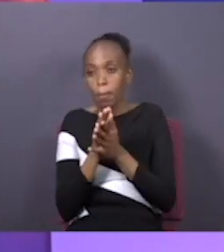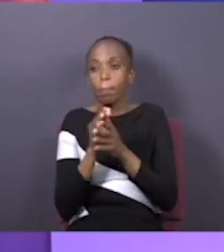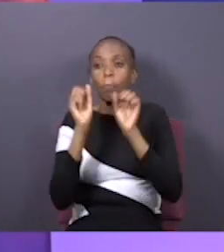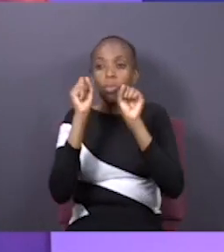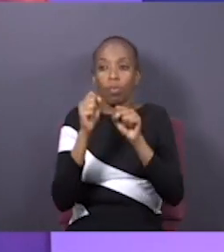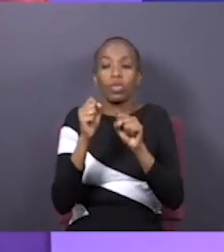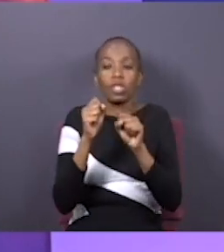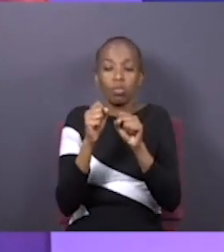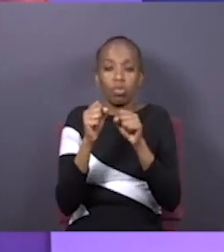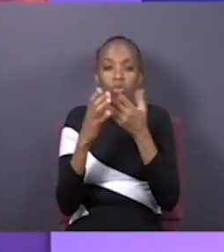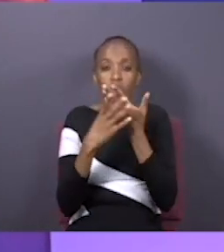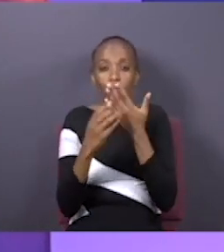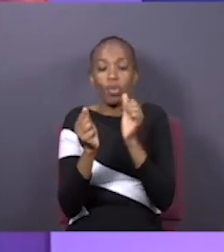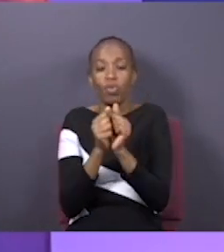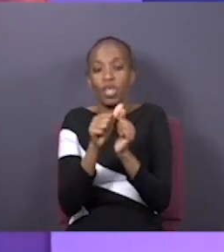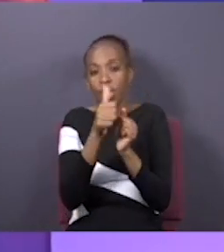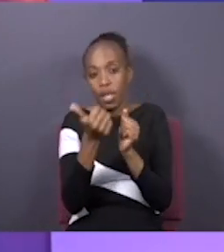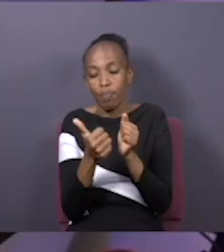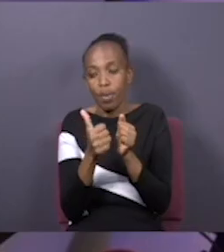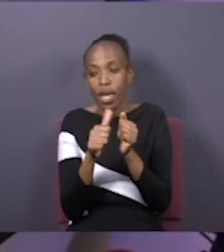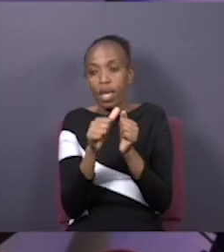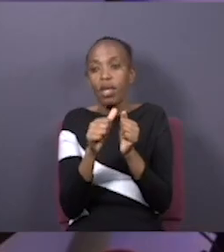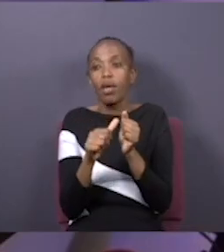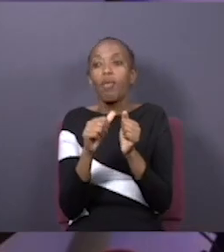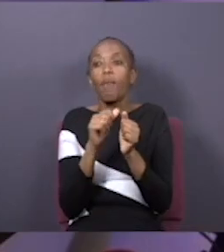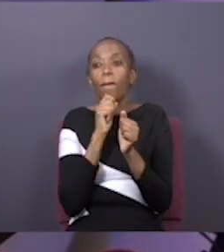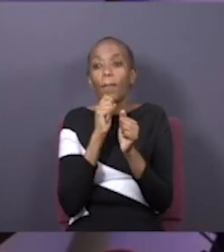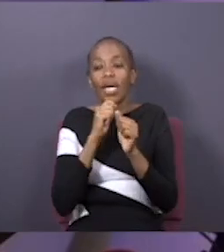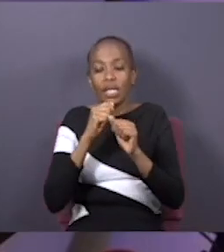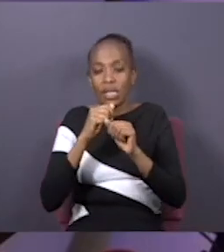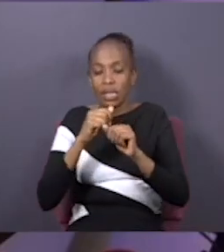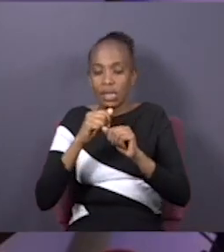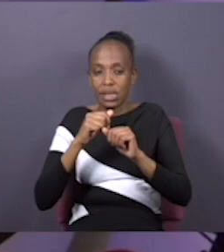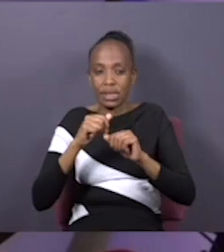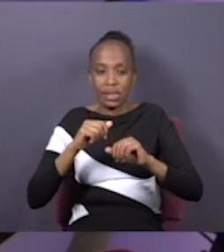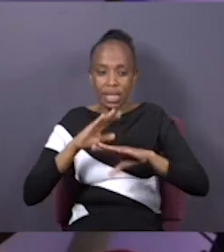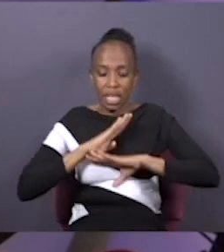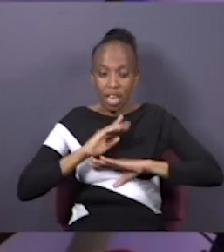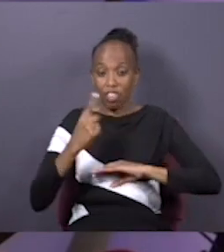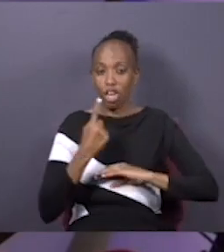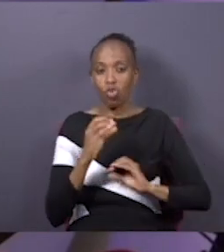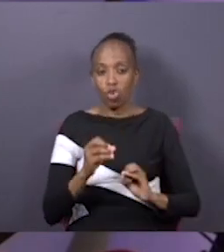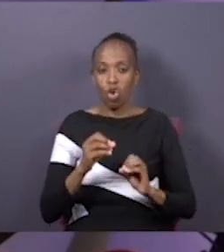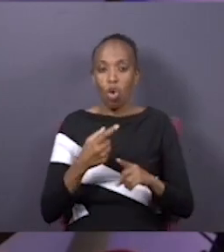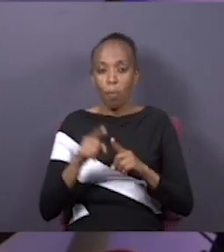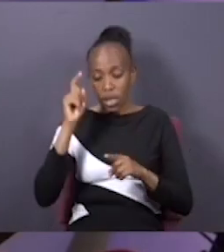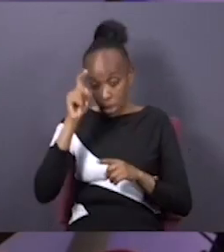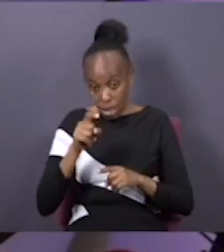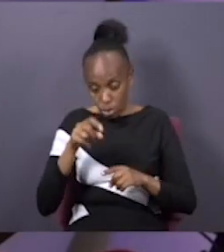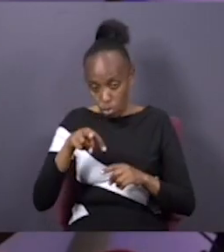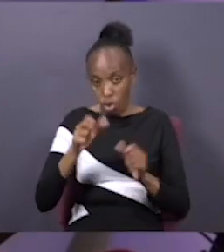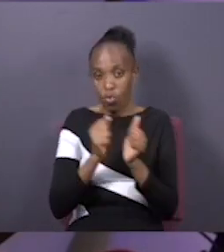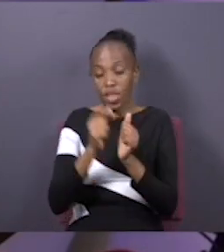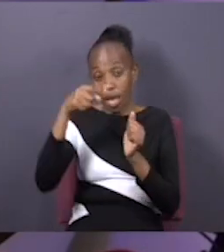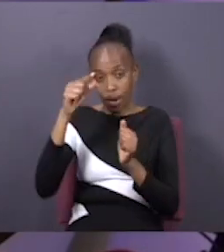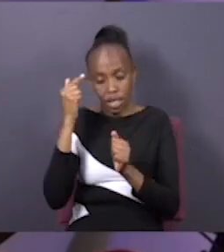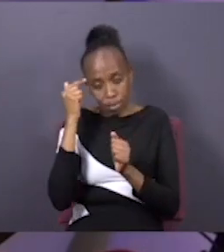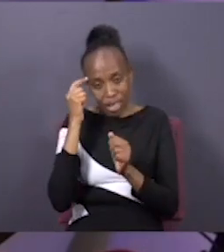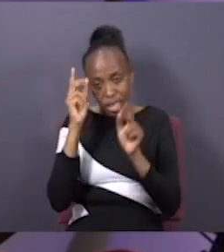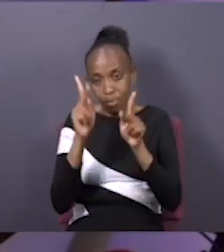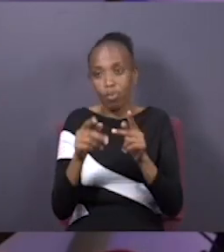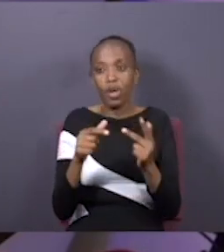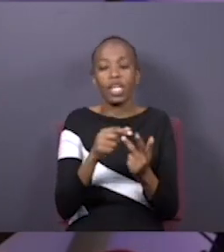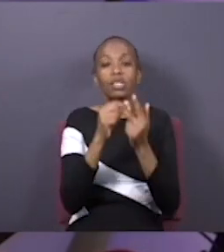We can benchmark with them. No man is self-sufficient. We need to walk with like-minded people,